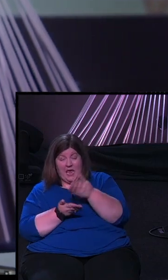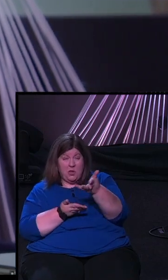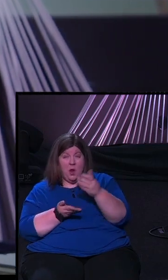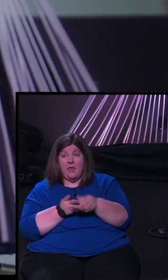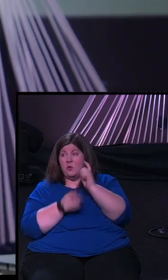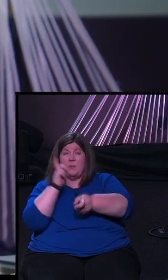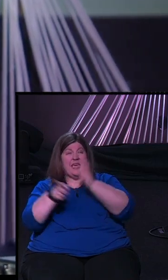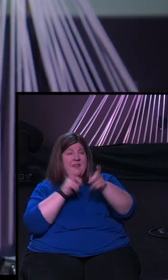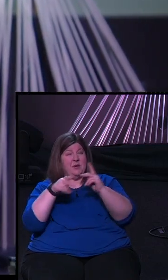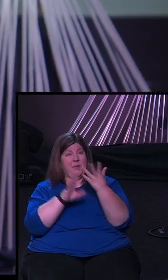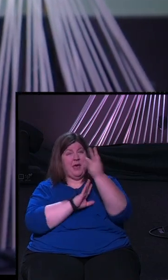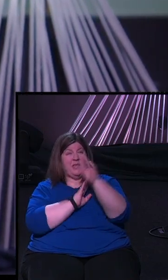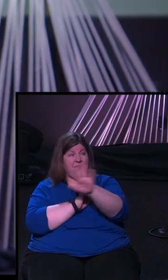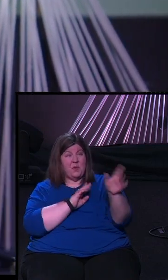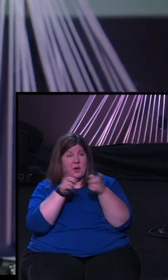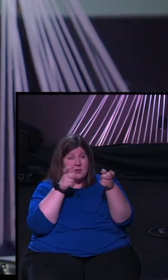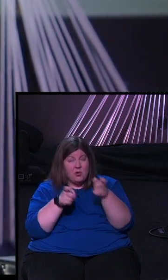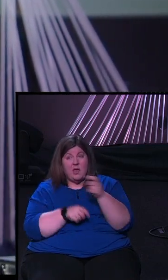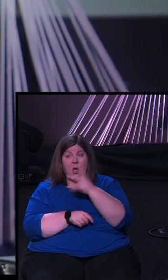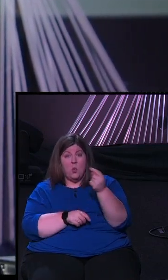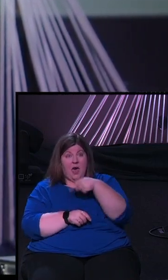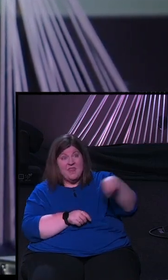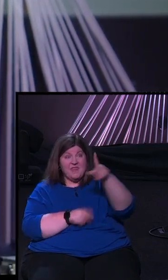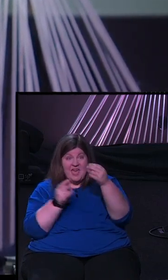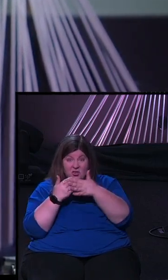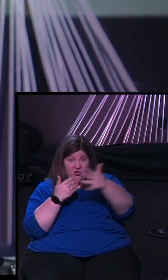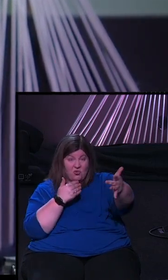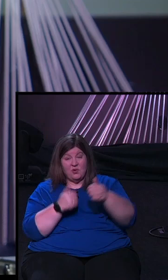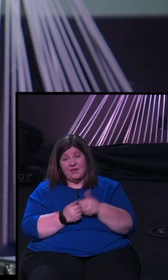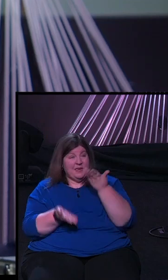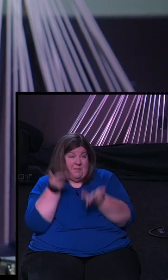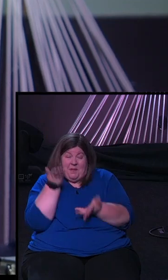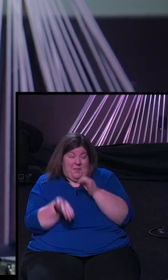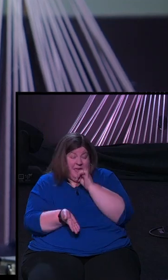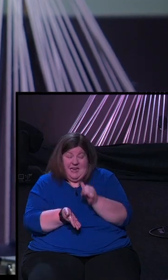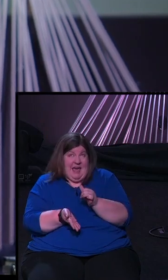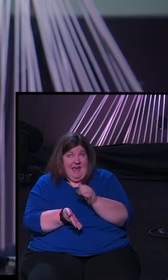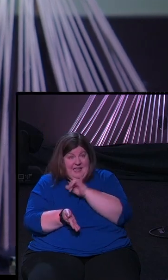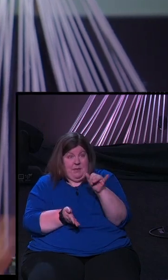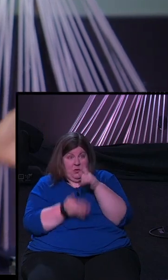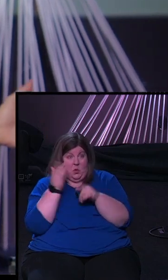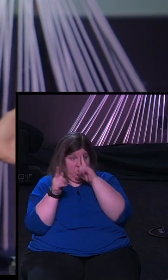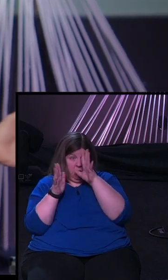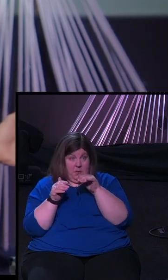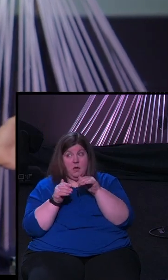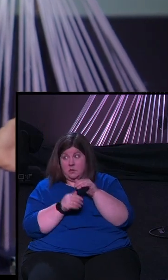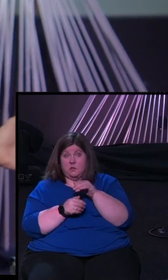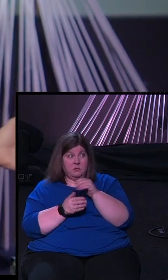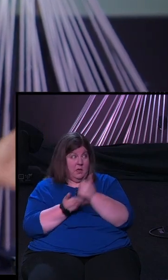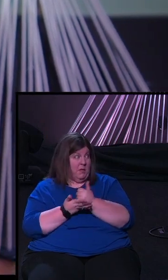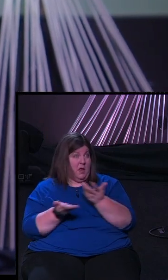people outside of your control, and what they do with it is not probably going to be what you want them to do with it. Can I get an amen from